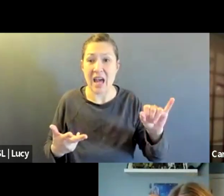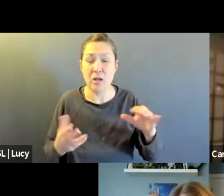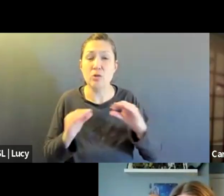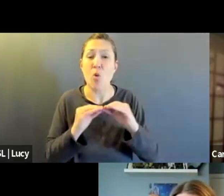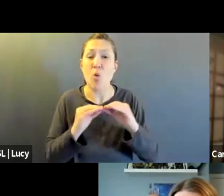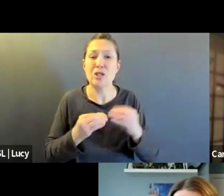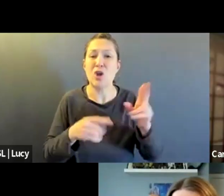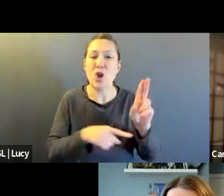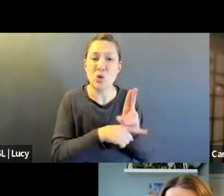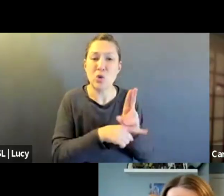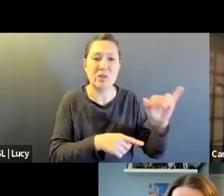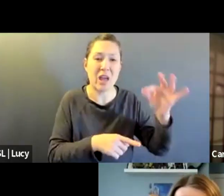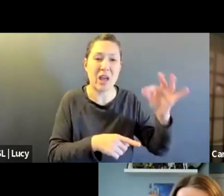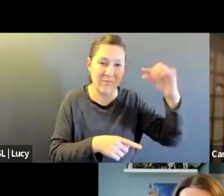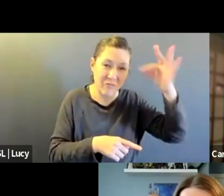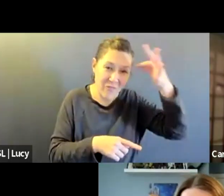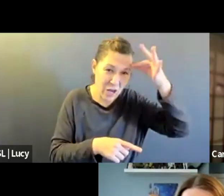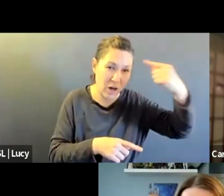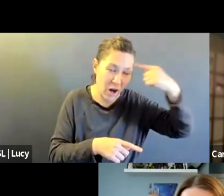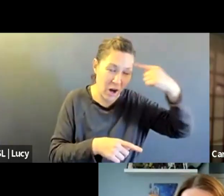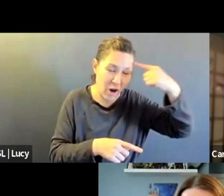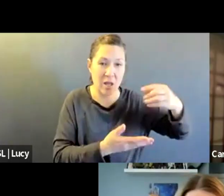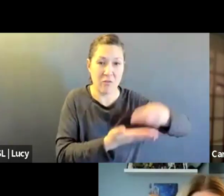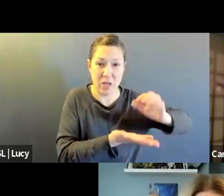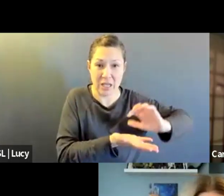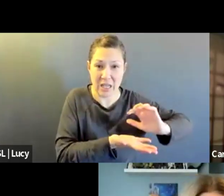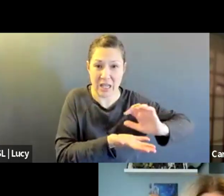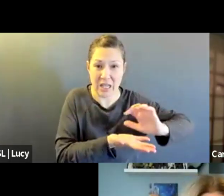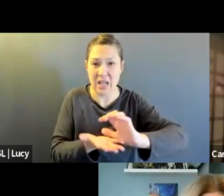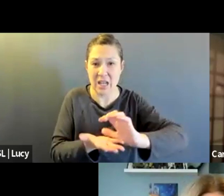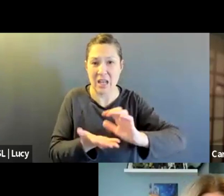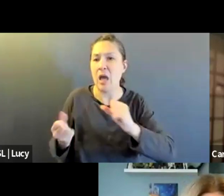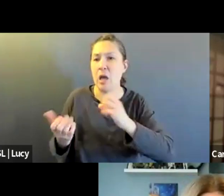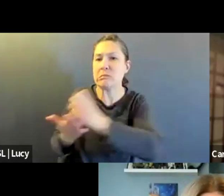get other private donations and you know